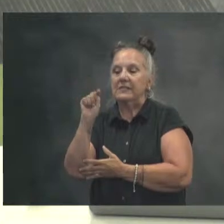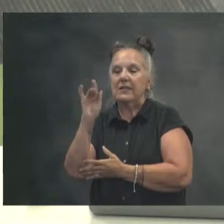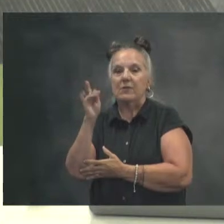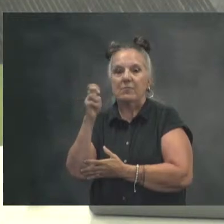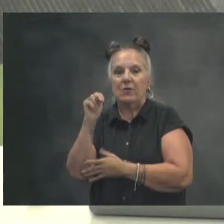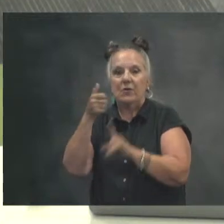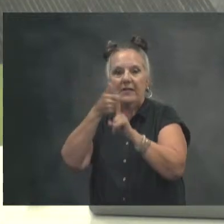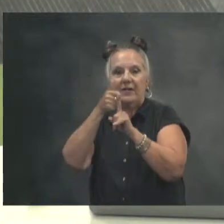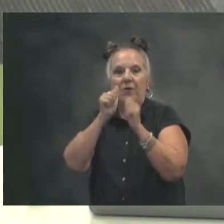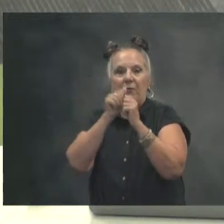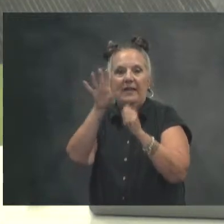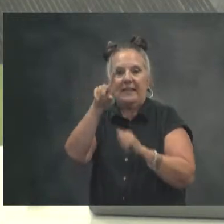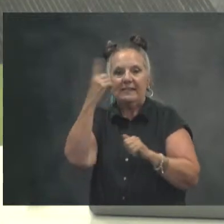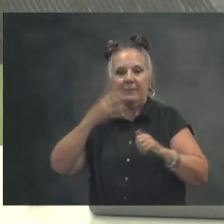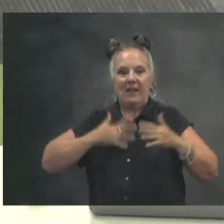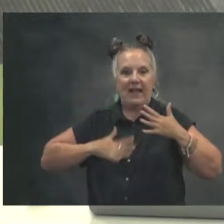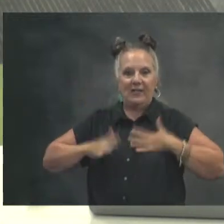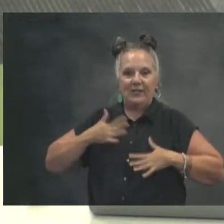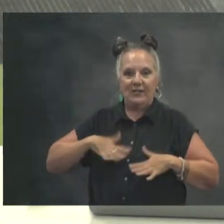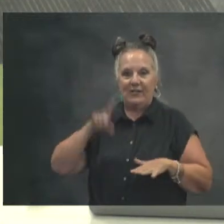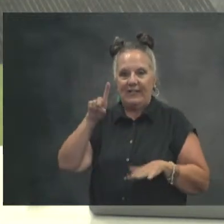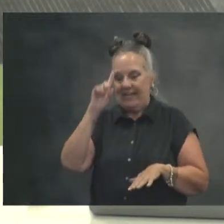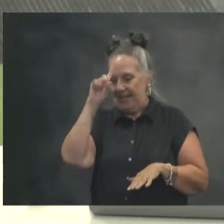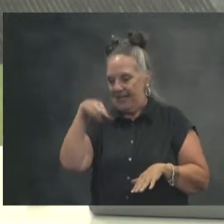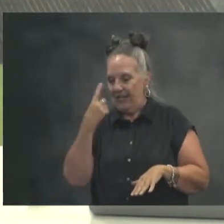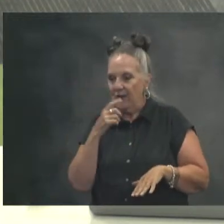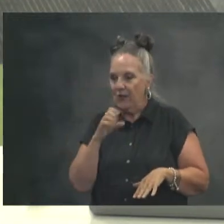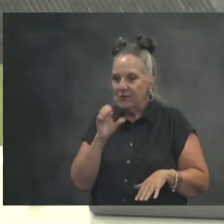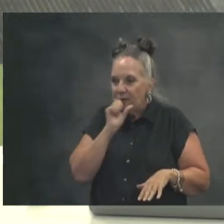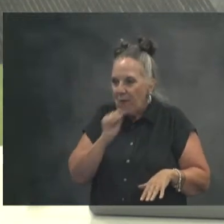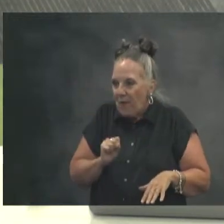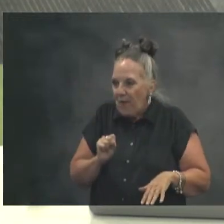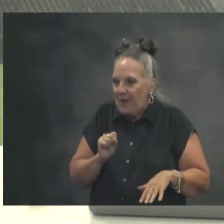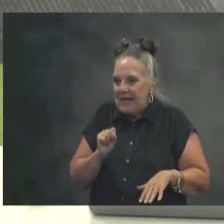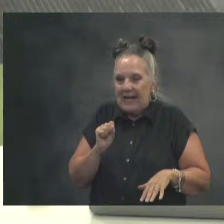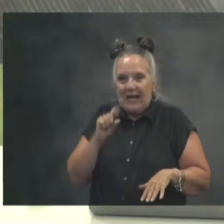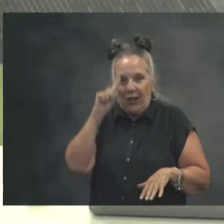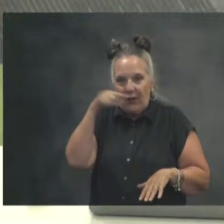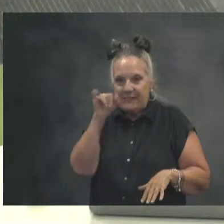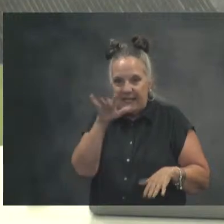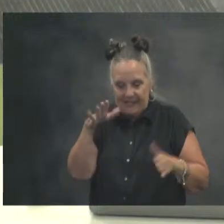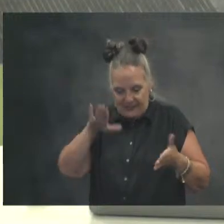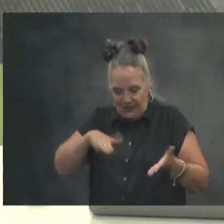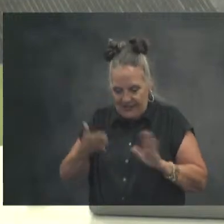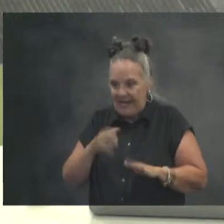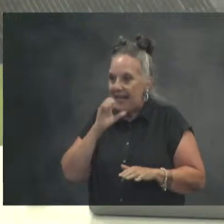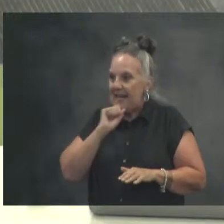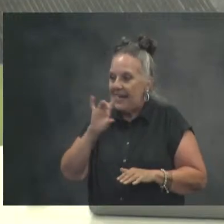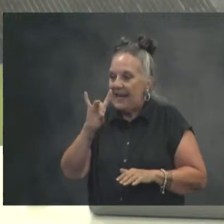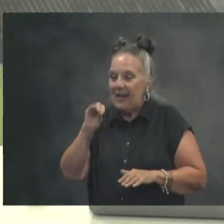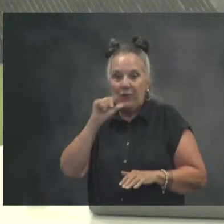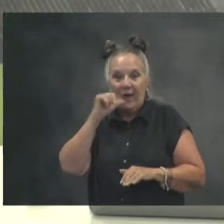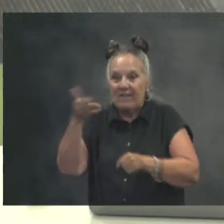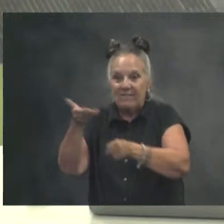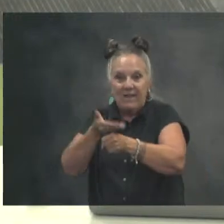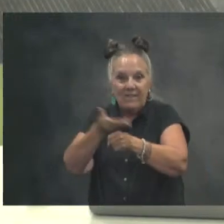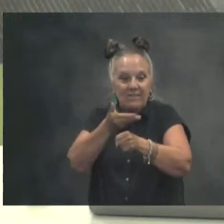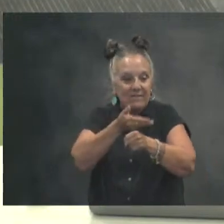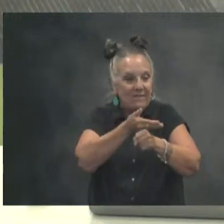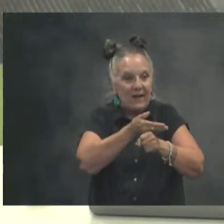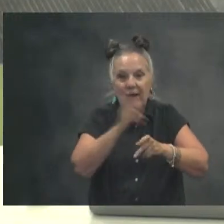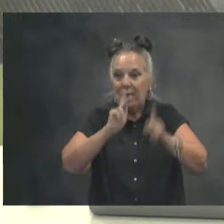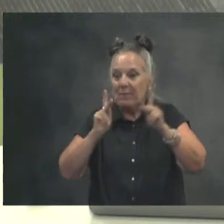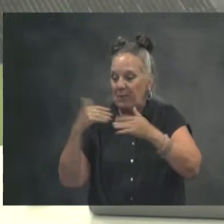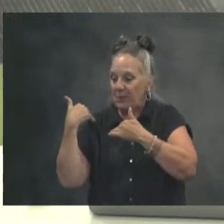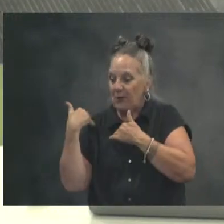at him with that black suit. He already looks like a corpse. He's almost 80 years old. Jesus. Anyway, you haven't fired anyone that's responsible.